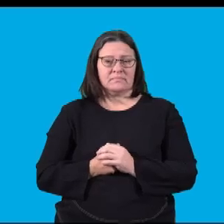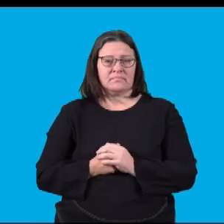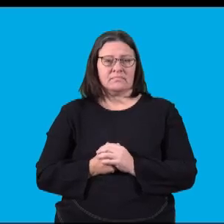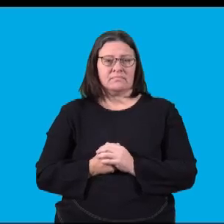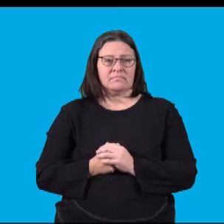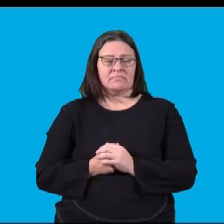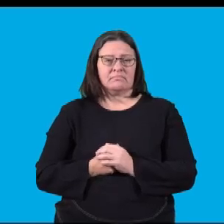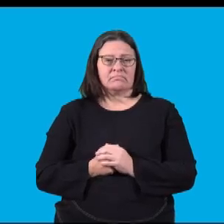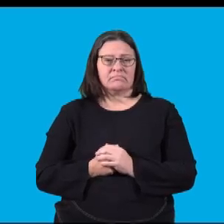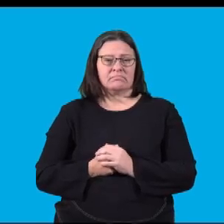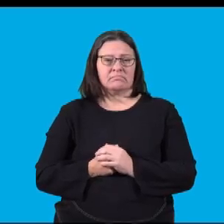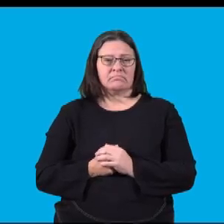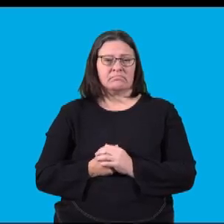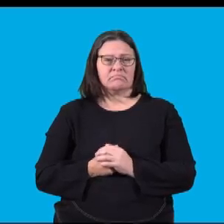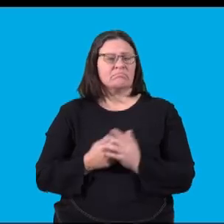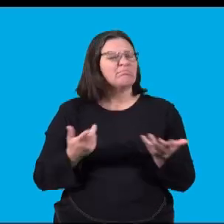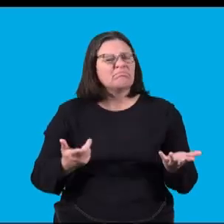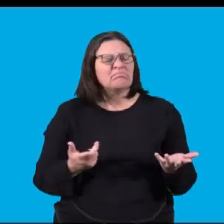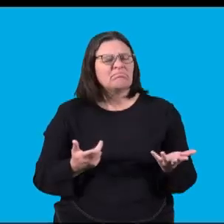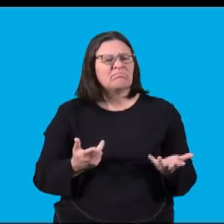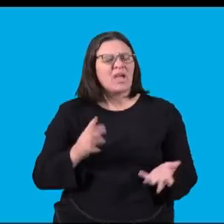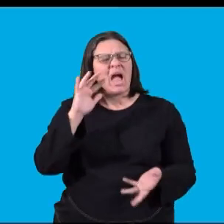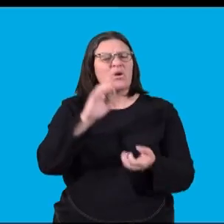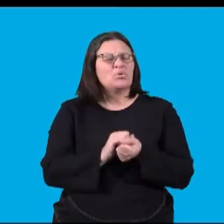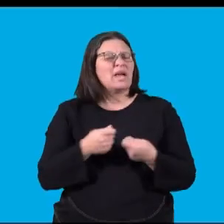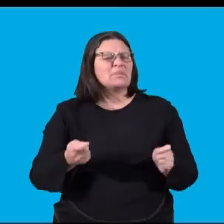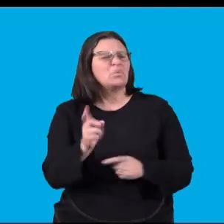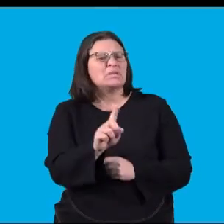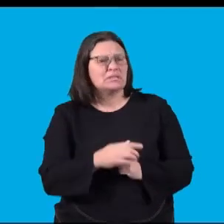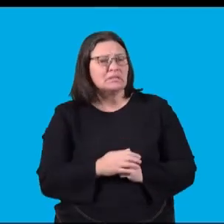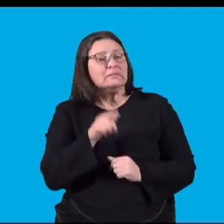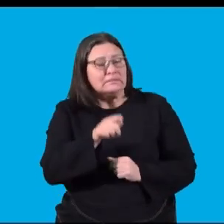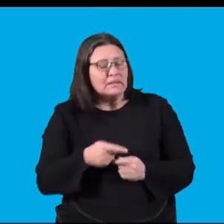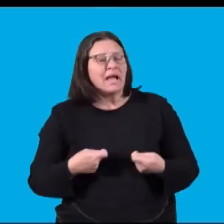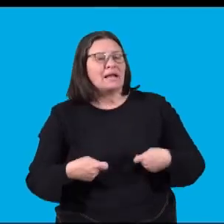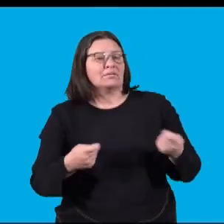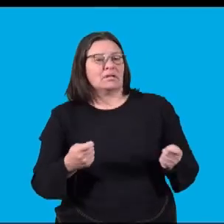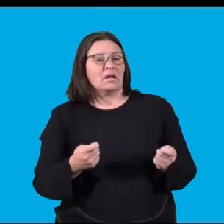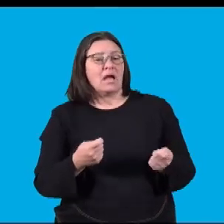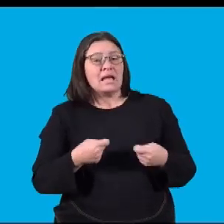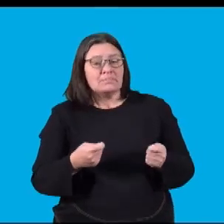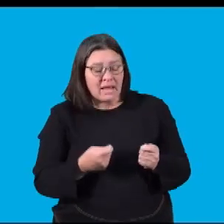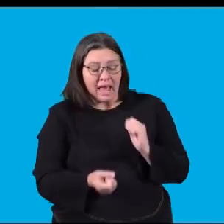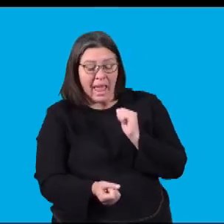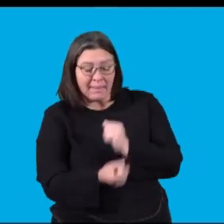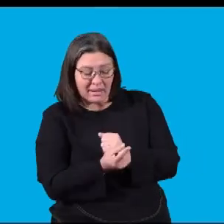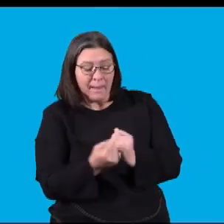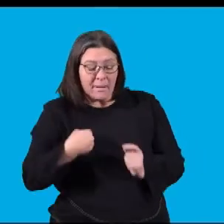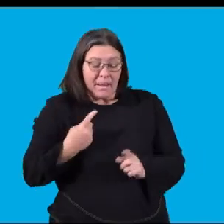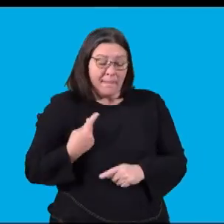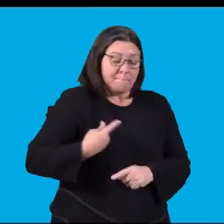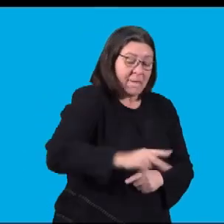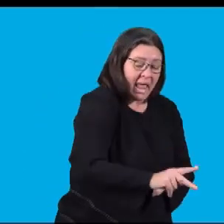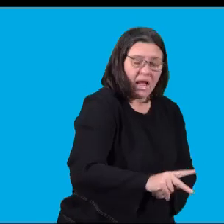liabilities. What is this accrued expense? It is an expense that has been incurred but